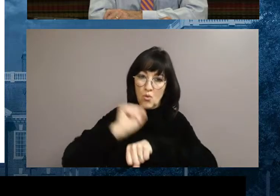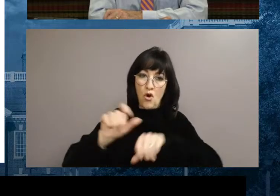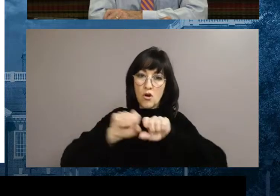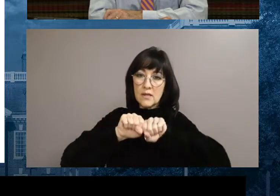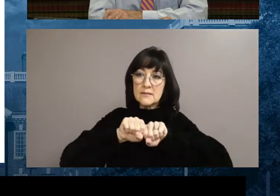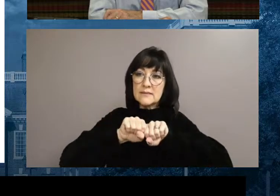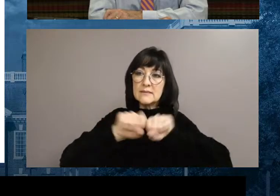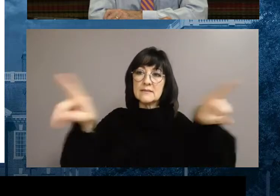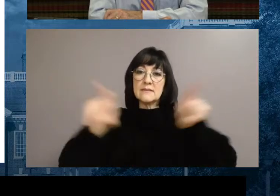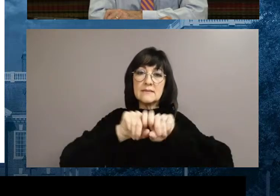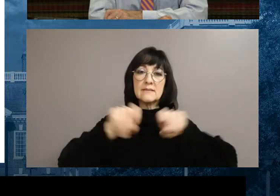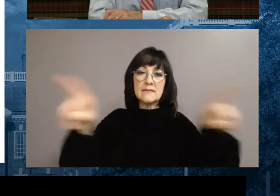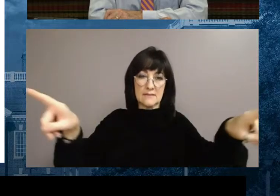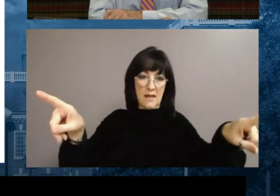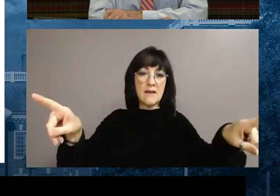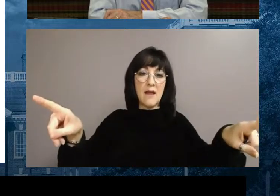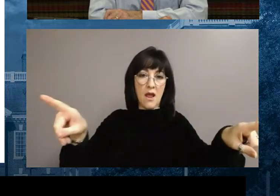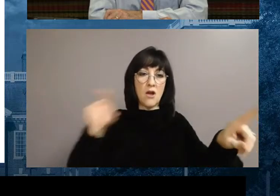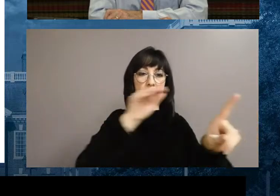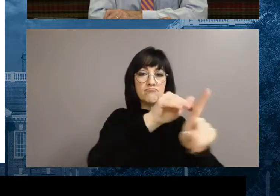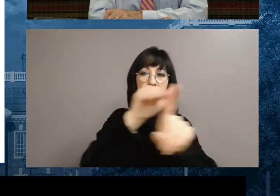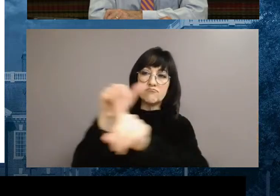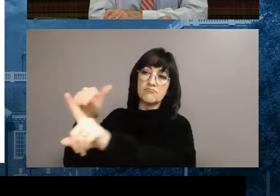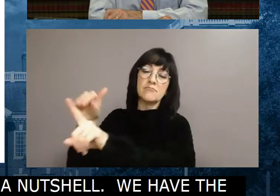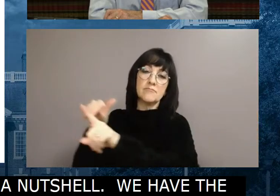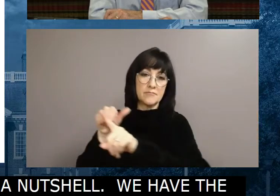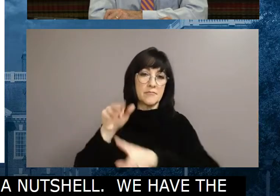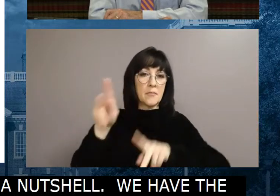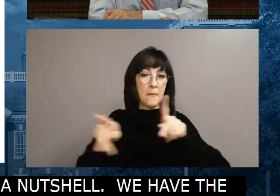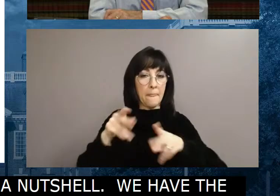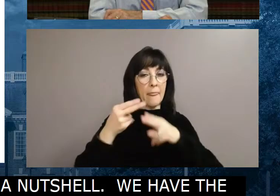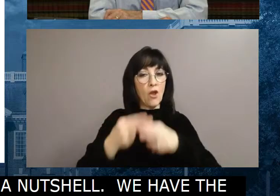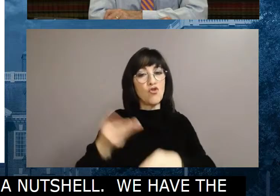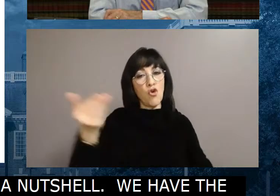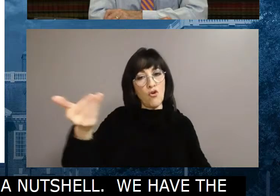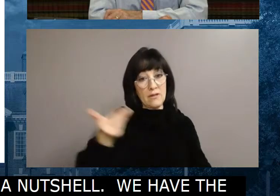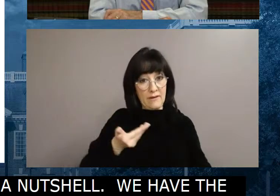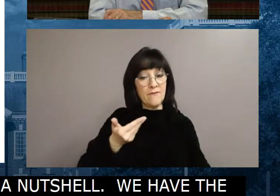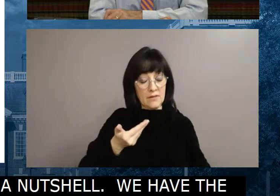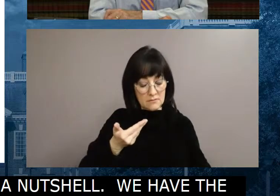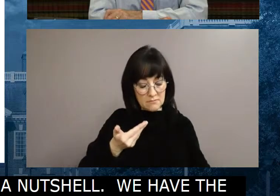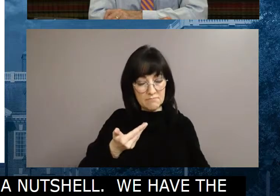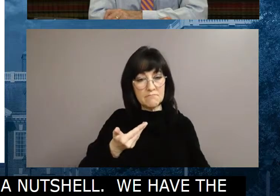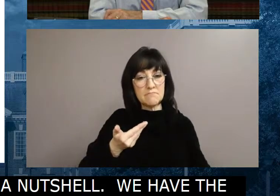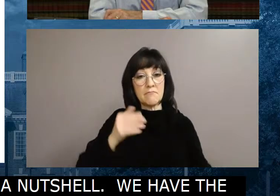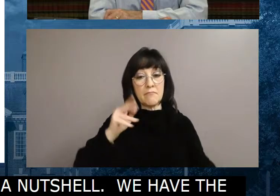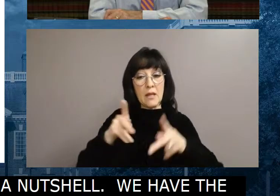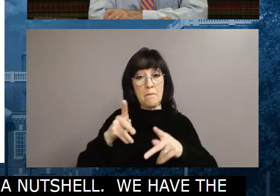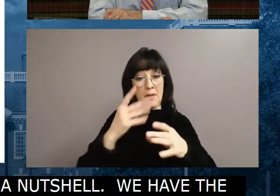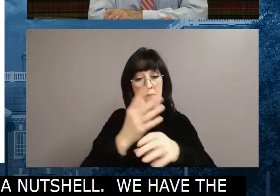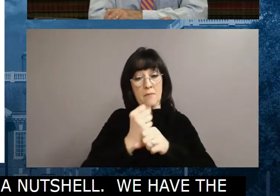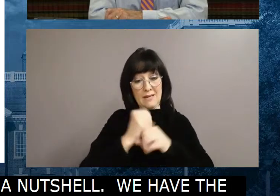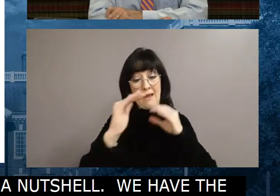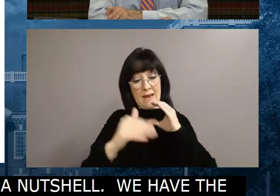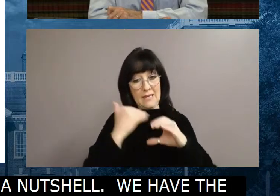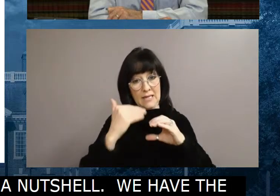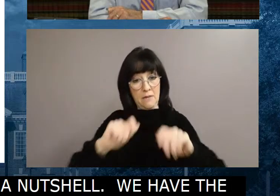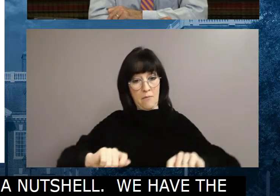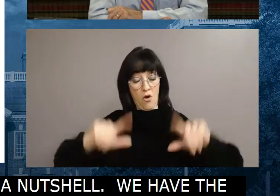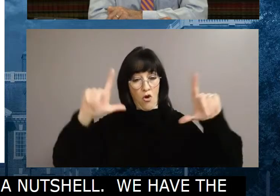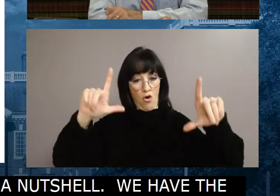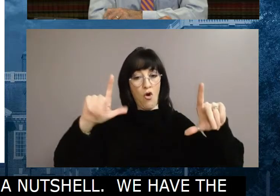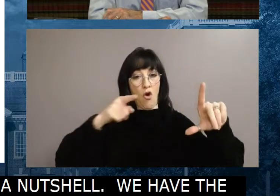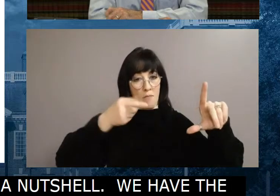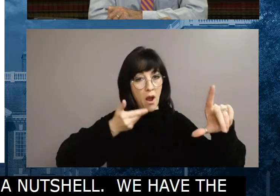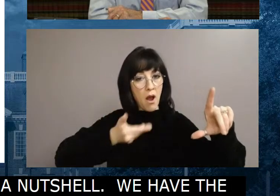list. Next week, April the 6th, we're opening up those lists to all eligible Delawareans. Take the first invitation that